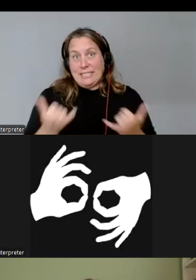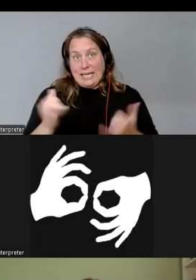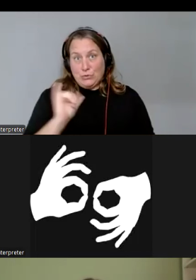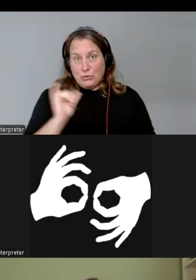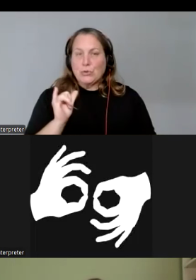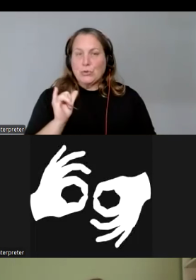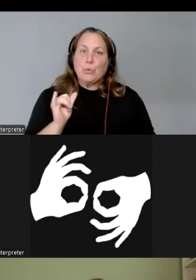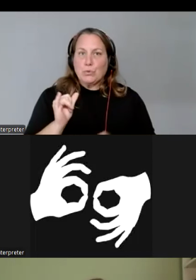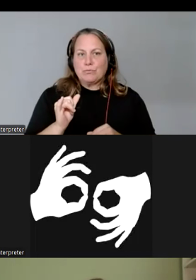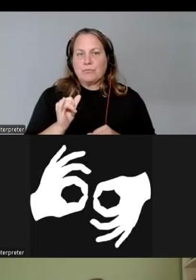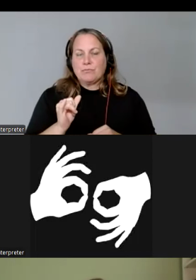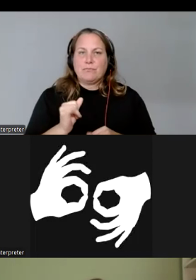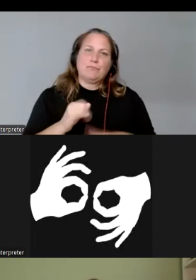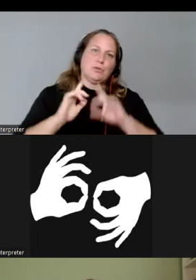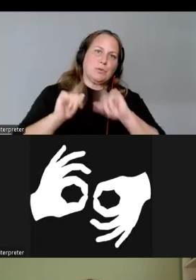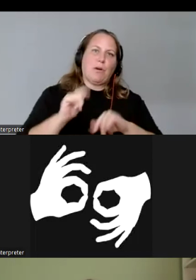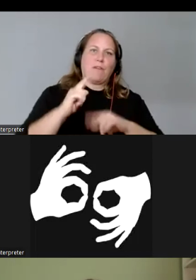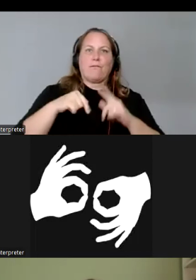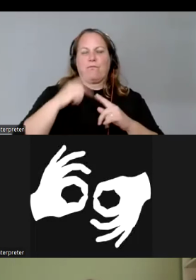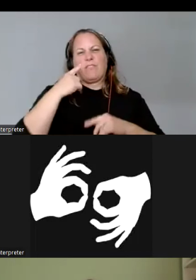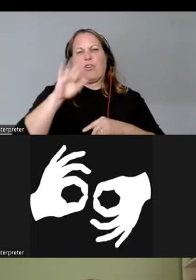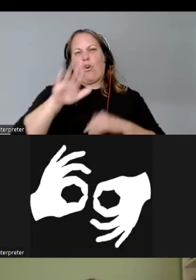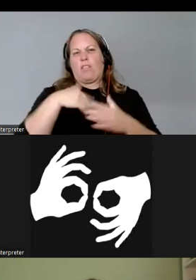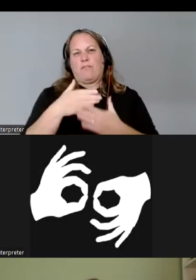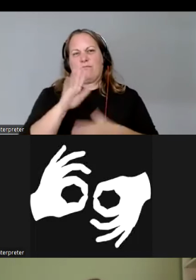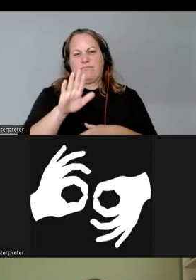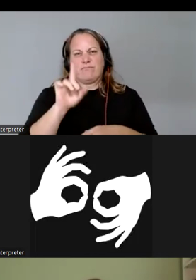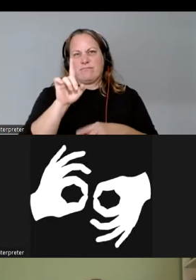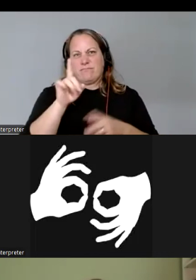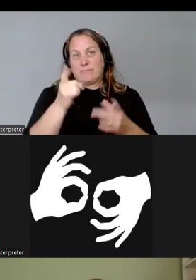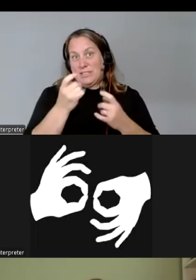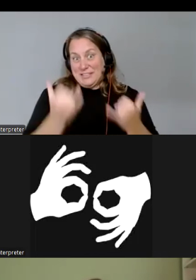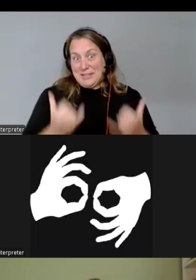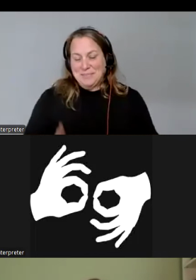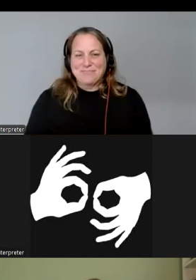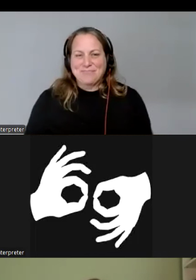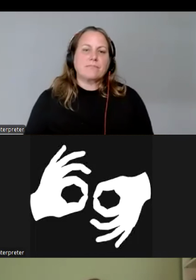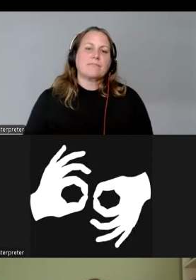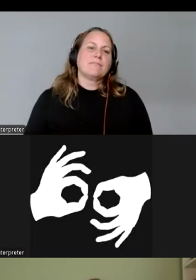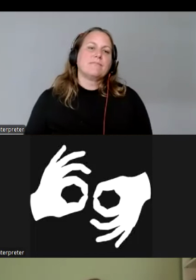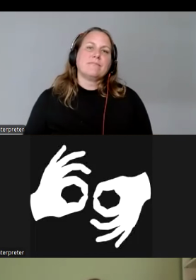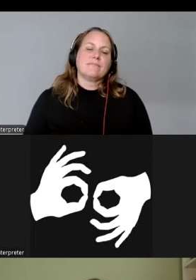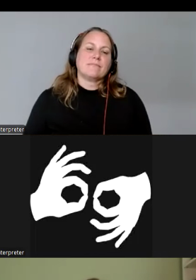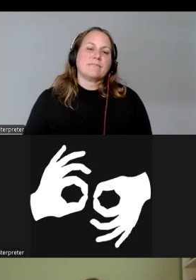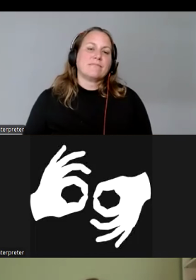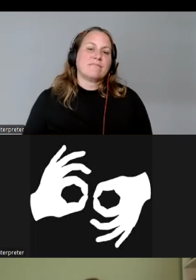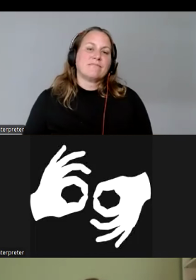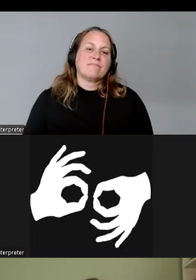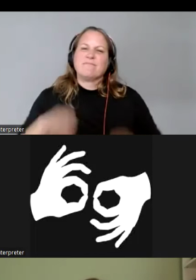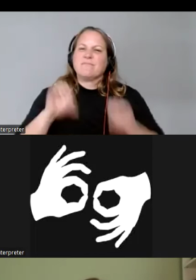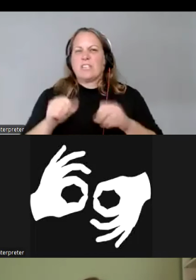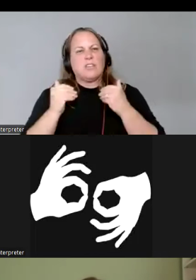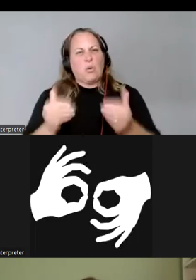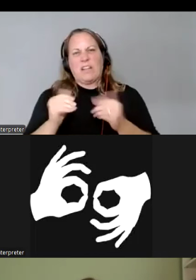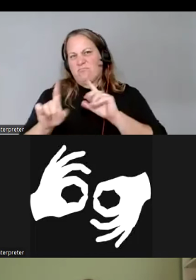the questions in the Q&A box, as well as you will have an opportunity to ask a question